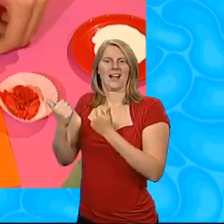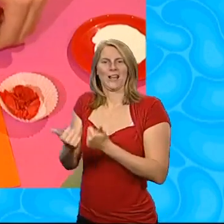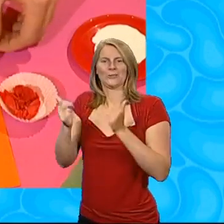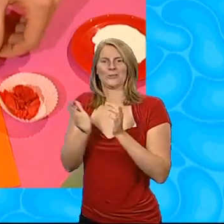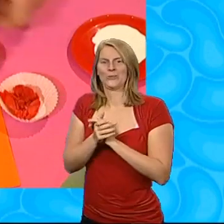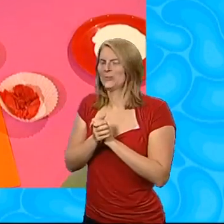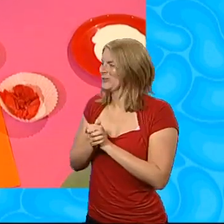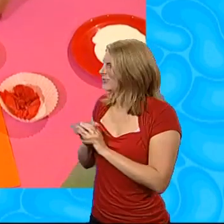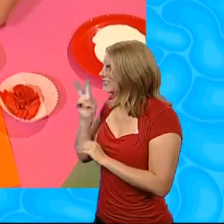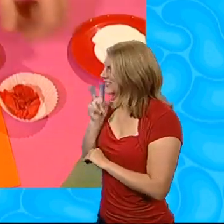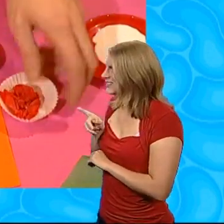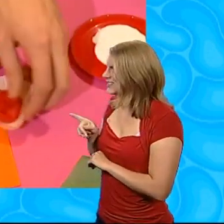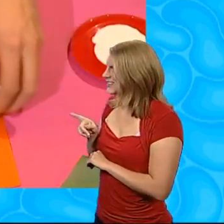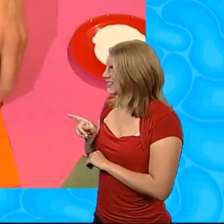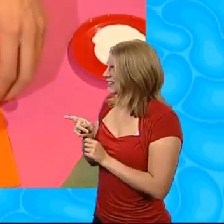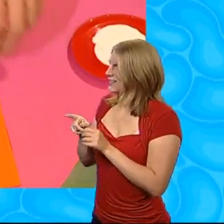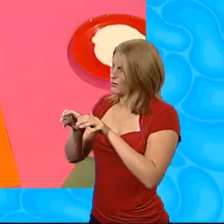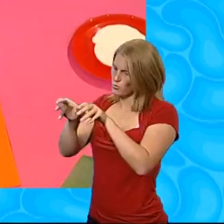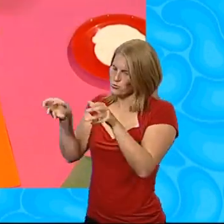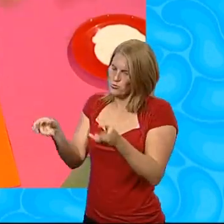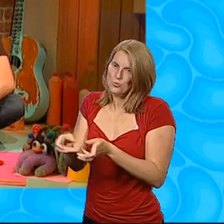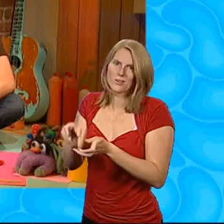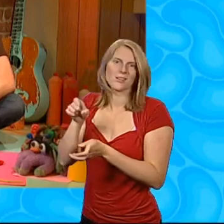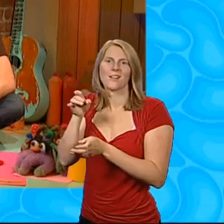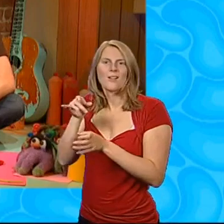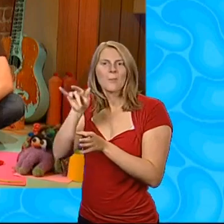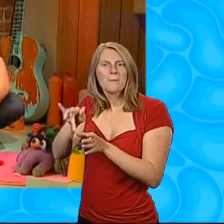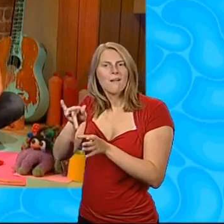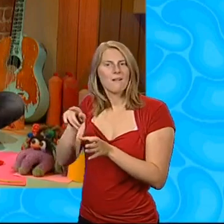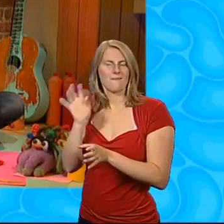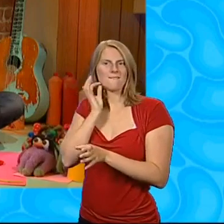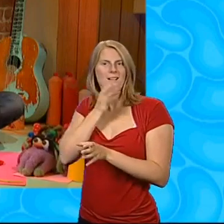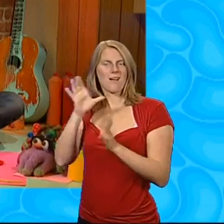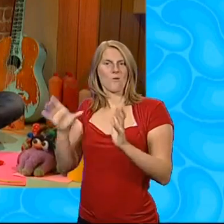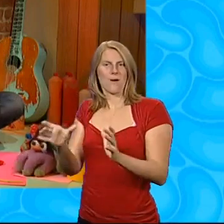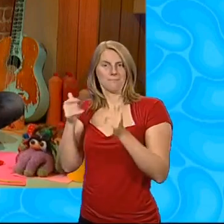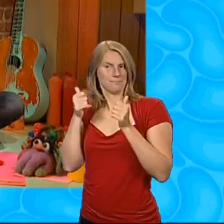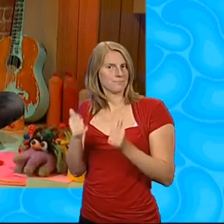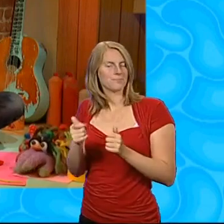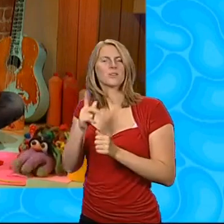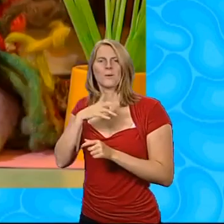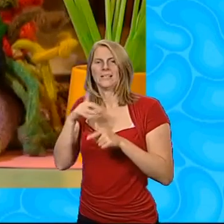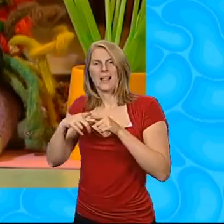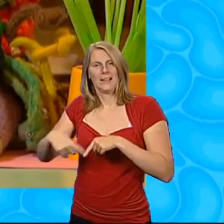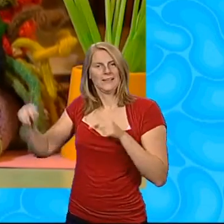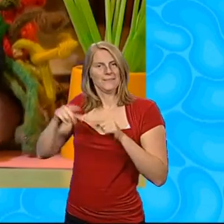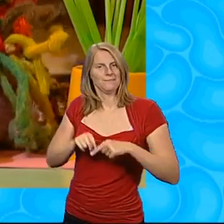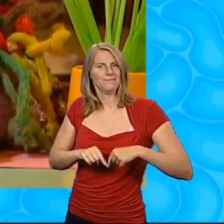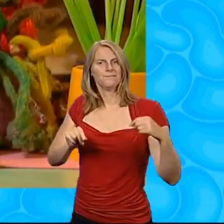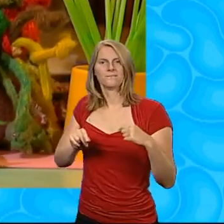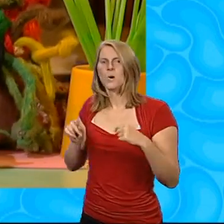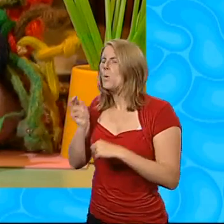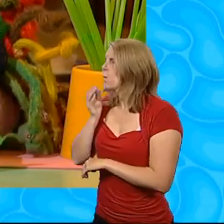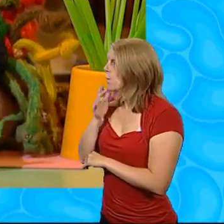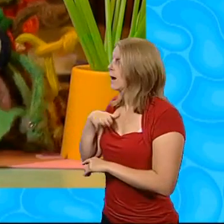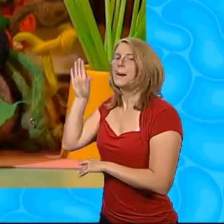basic shape of our flower, right? Yeah. Yes. So we got two other little bits we need to do. We need to do the leaves. Oh, yeah, If I you can do a leaf. Yeah, I scrunch can do a